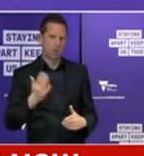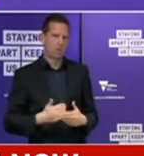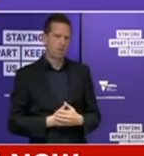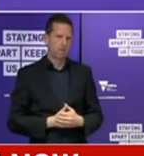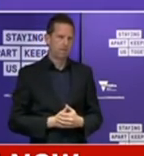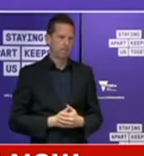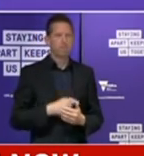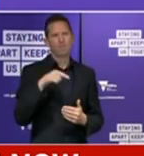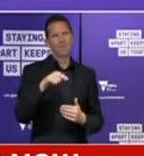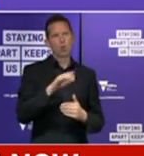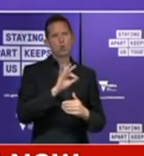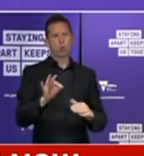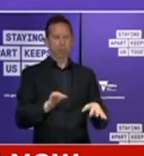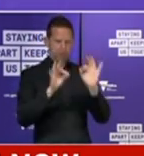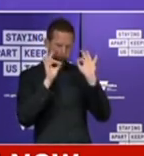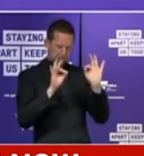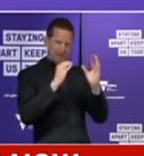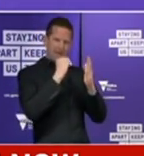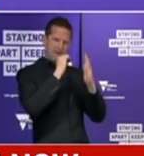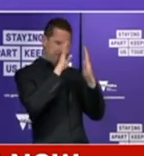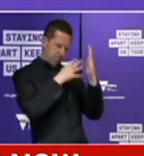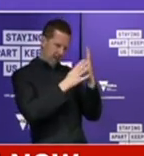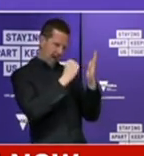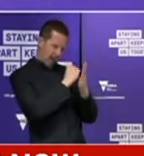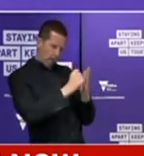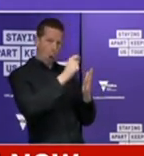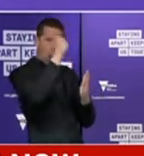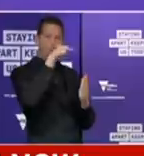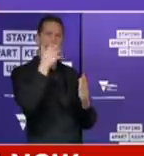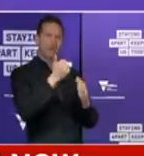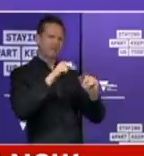a quantitative exercise. There's a qualitative element to it as well.